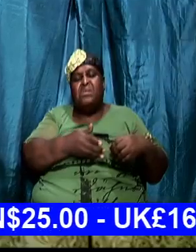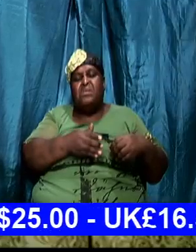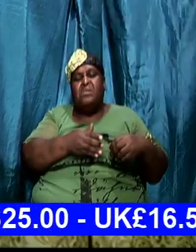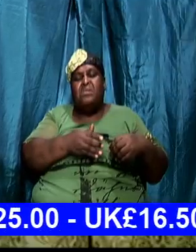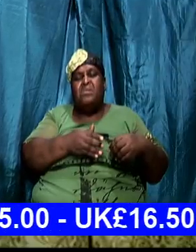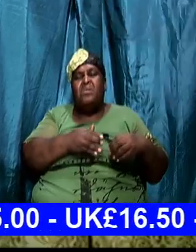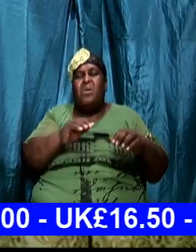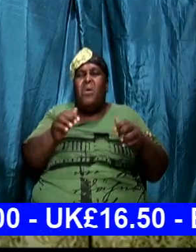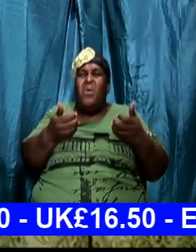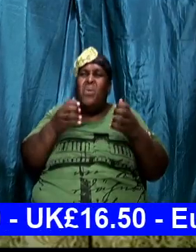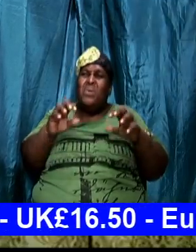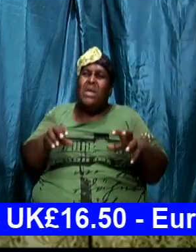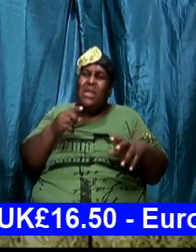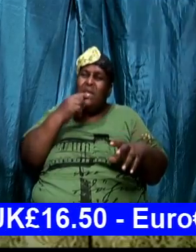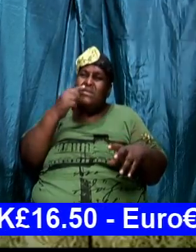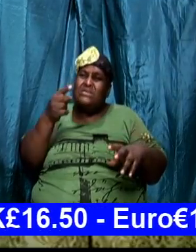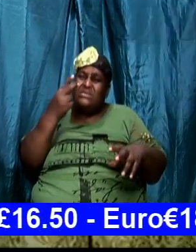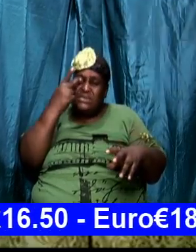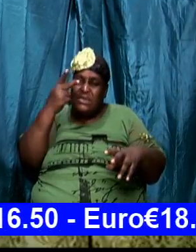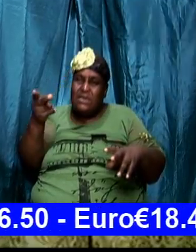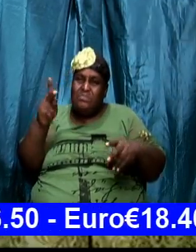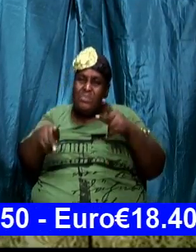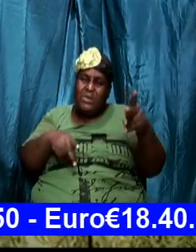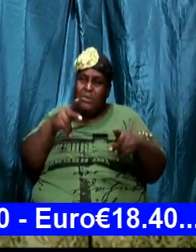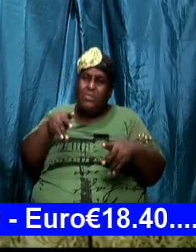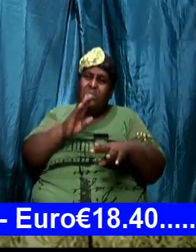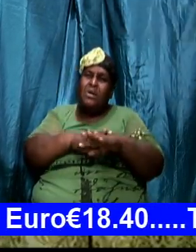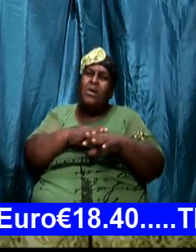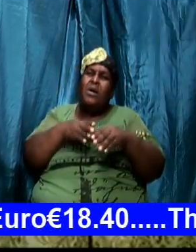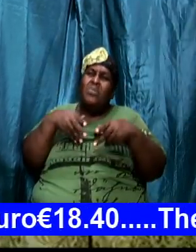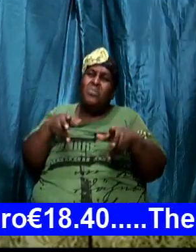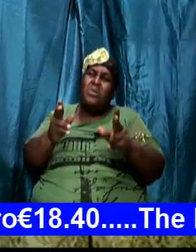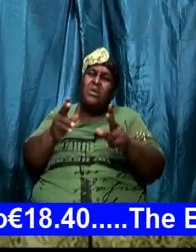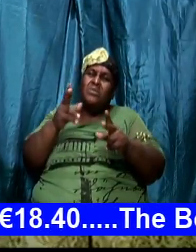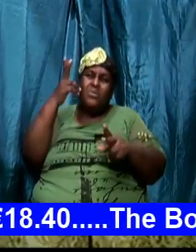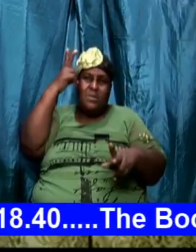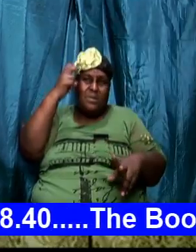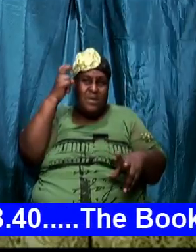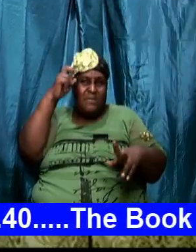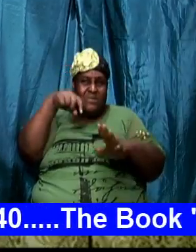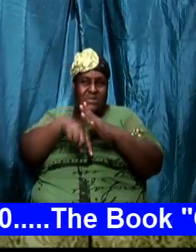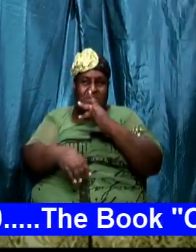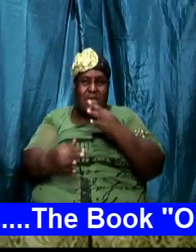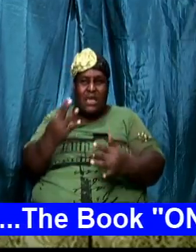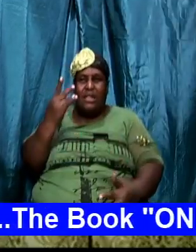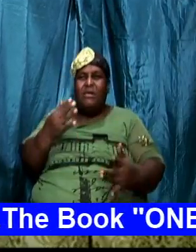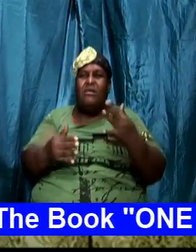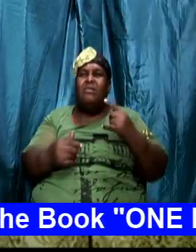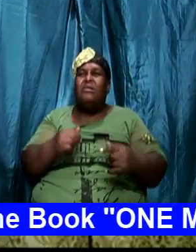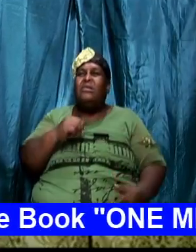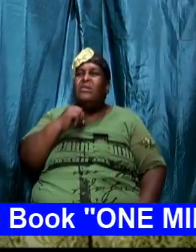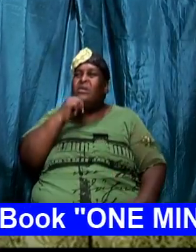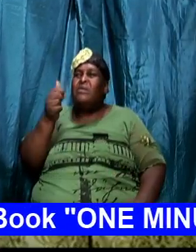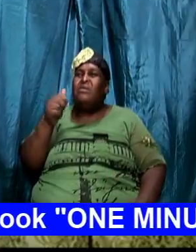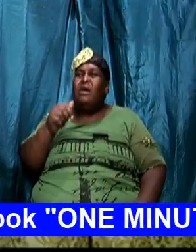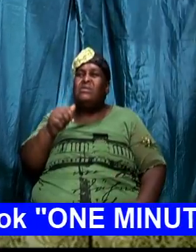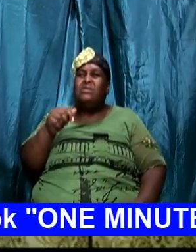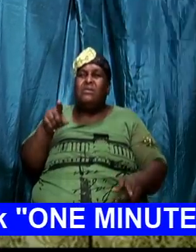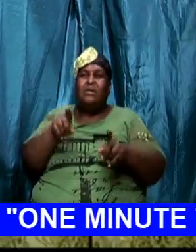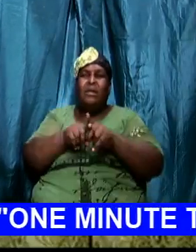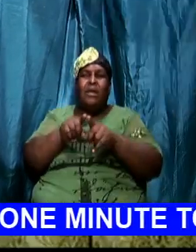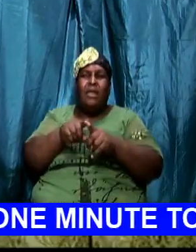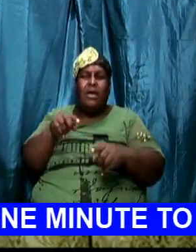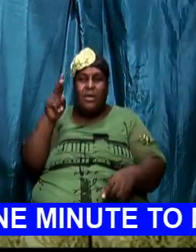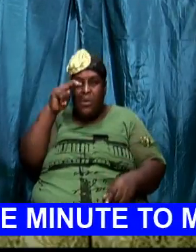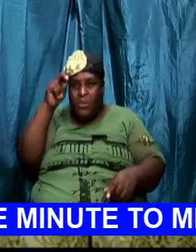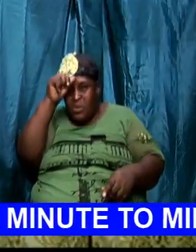I see folks on their way to a devil's hell and not like a watchman